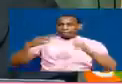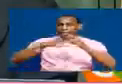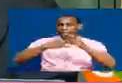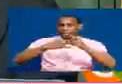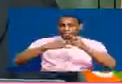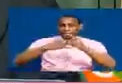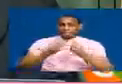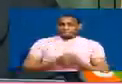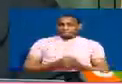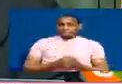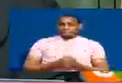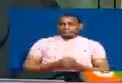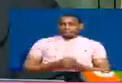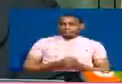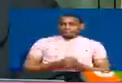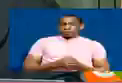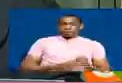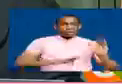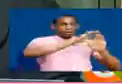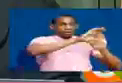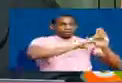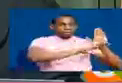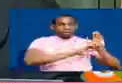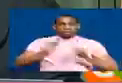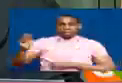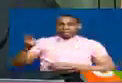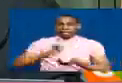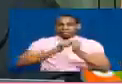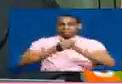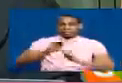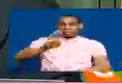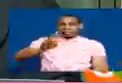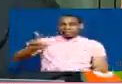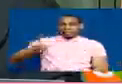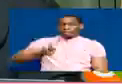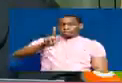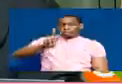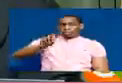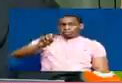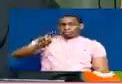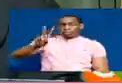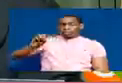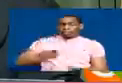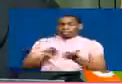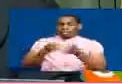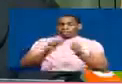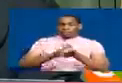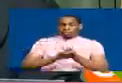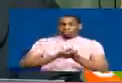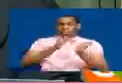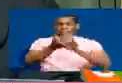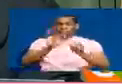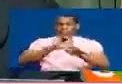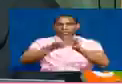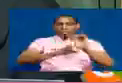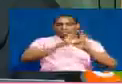8. The Constitution of Kenya Amendment Bill 2020 cannot be subjected to a